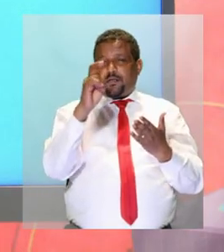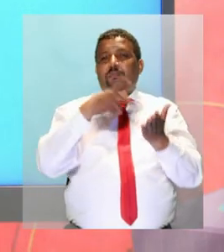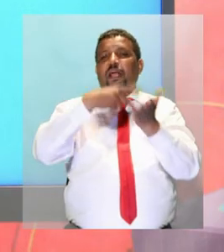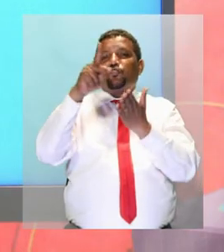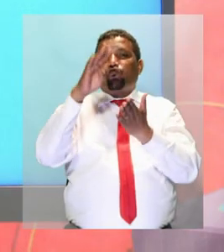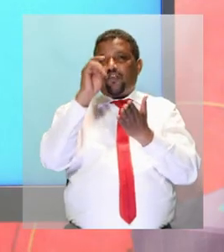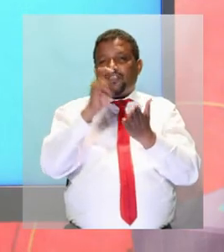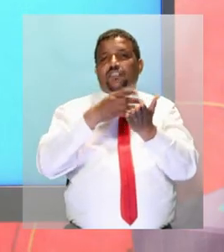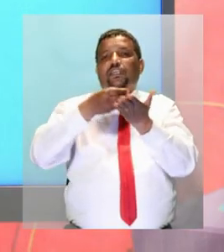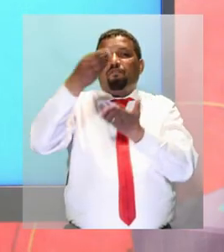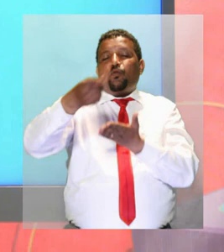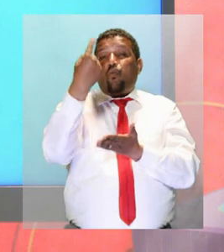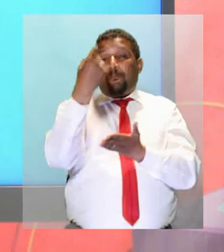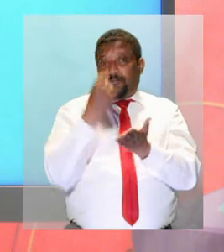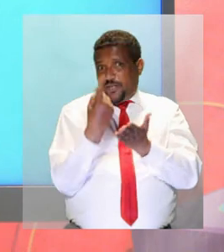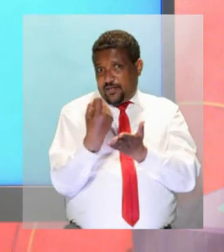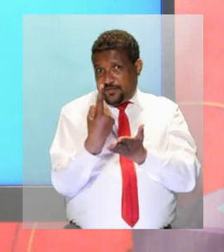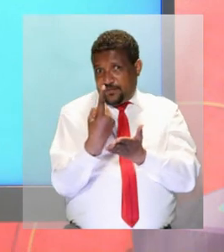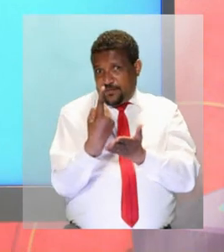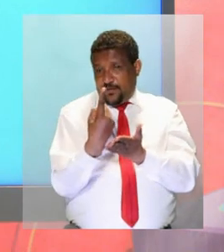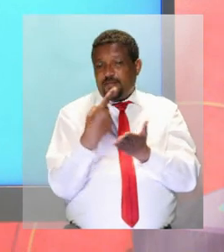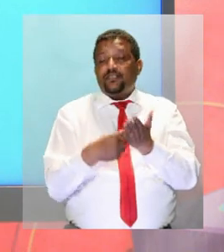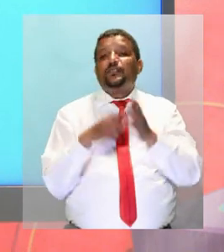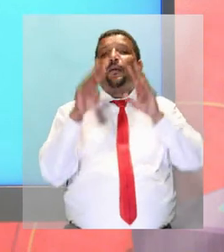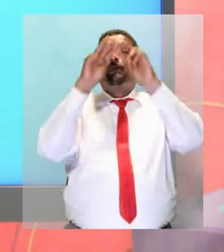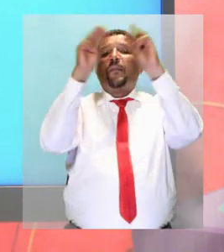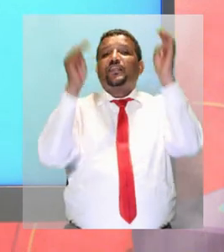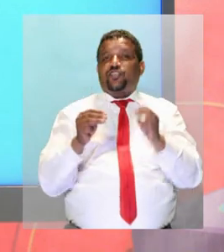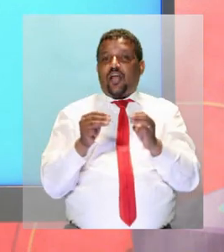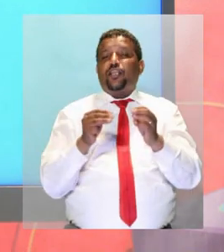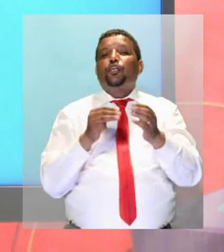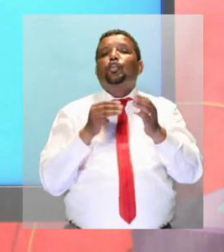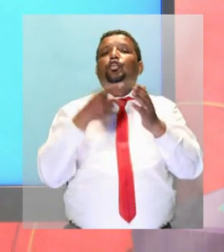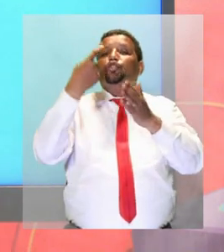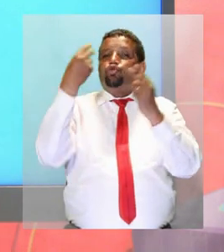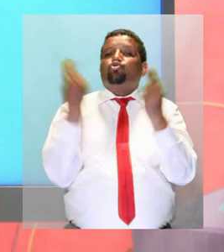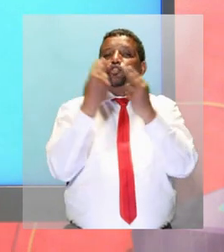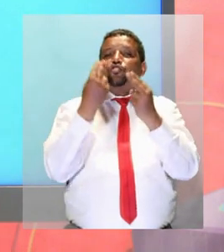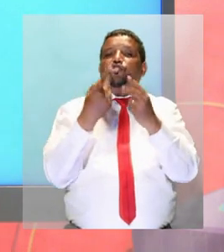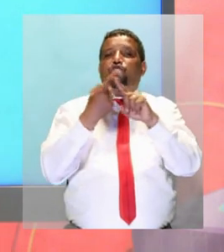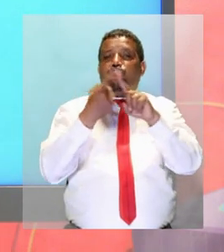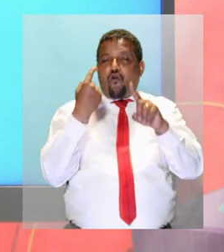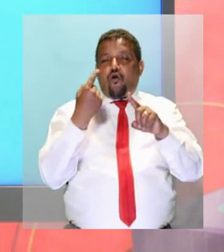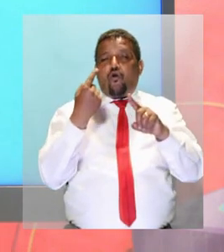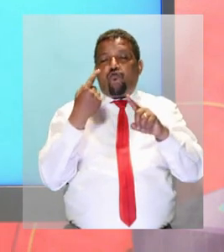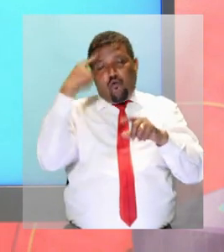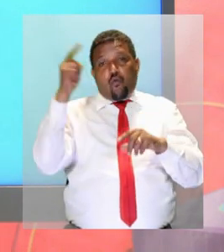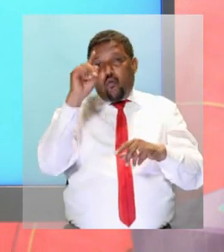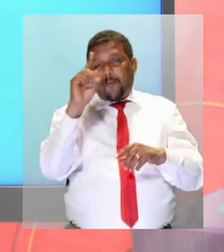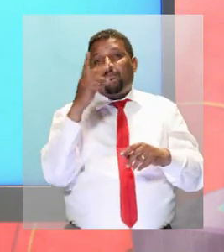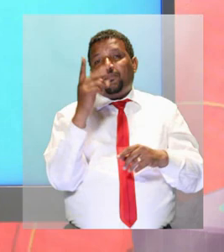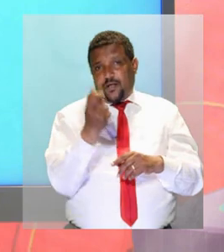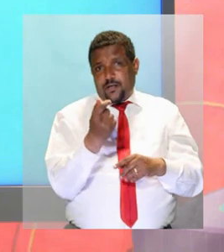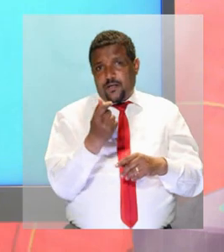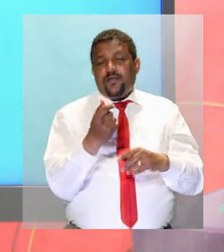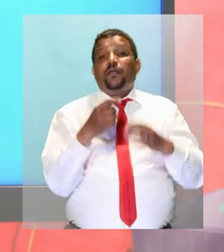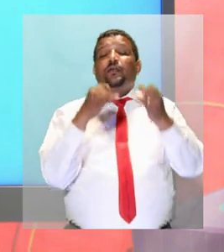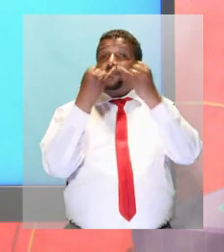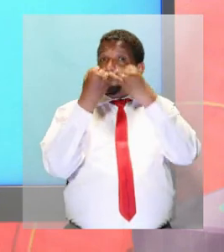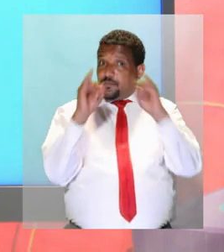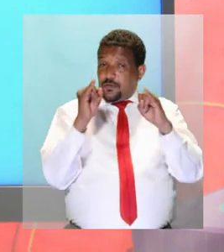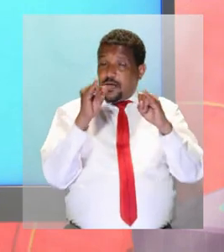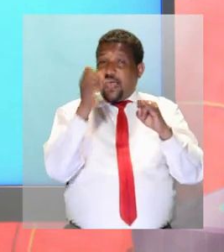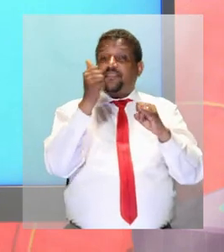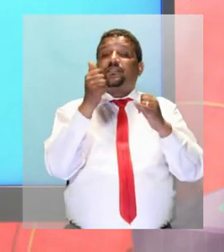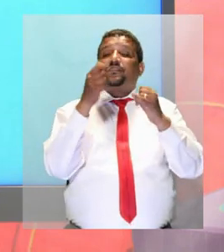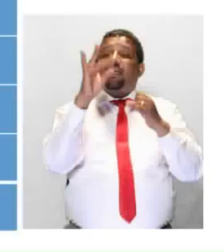is 1 birr. So we have to divide this marginal utility for 1 birr. And 10 divided by 1 is 10. 8 divided by 1